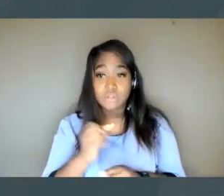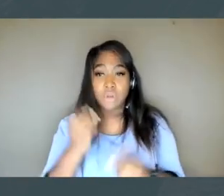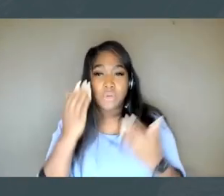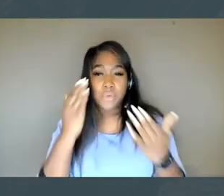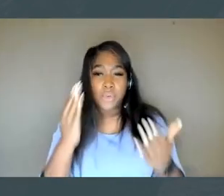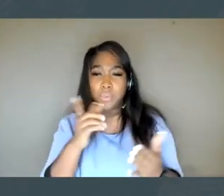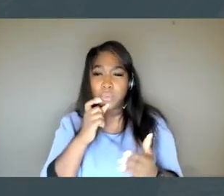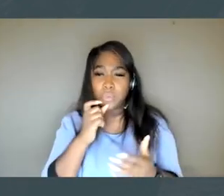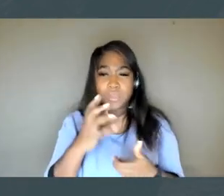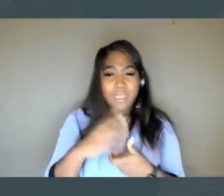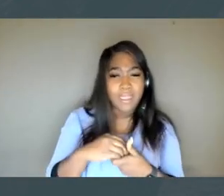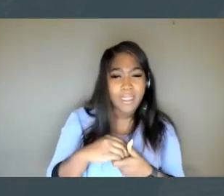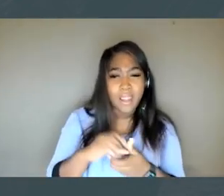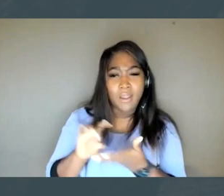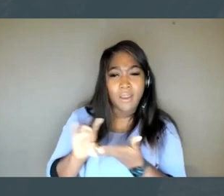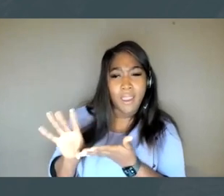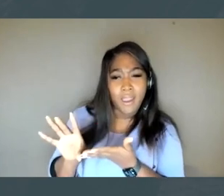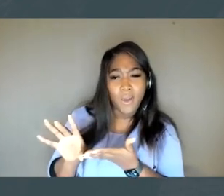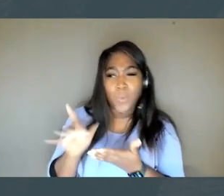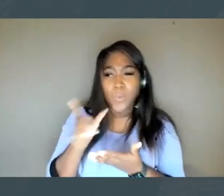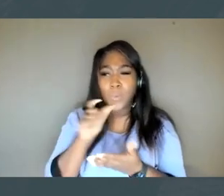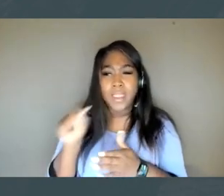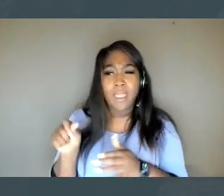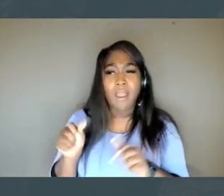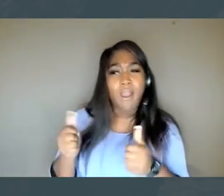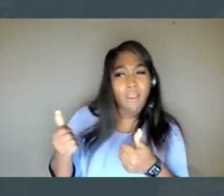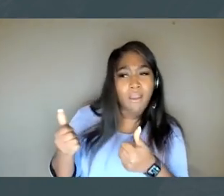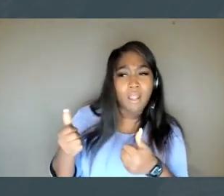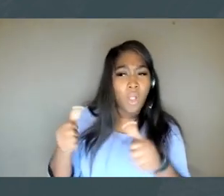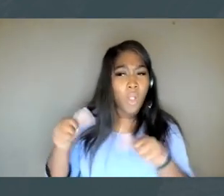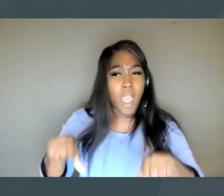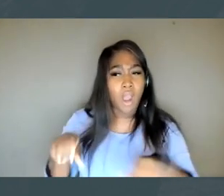out, who can be in and who can be out.